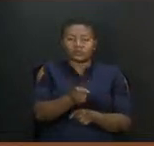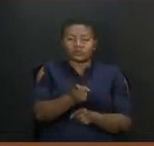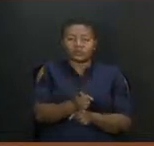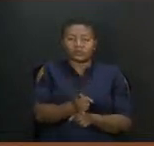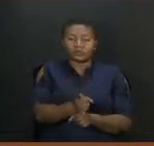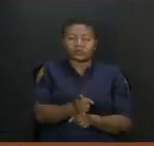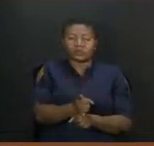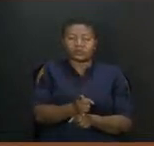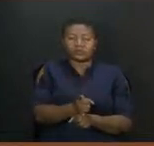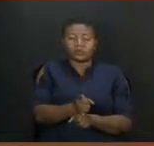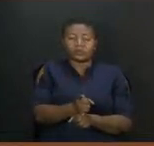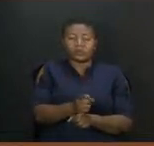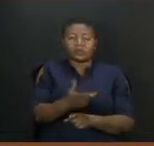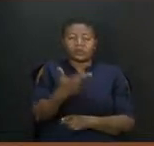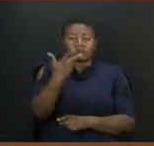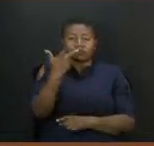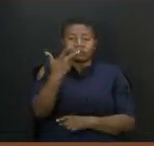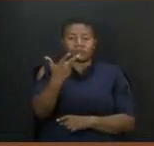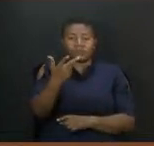and 3 members